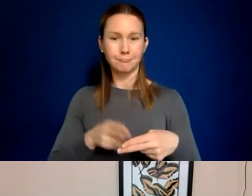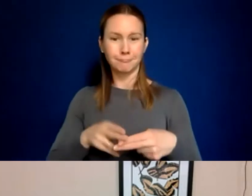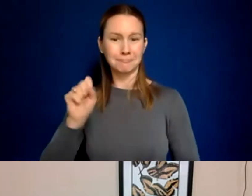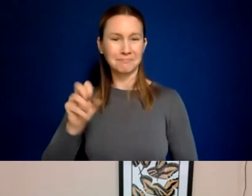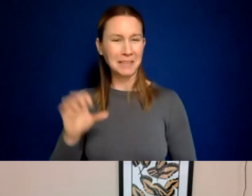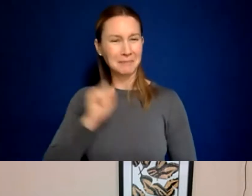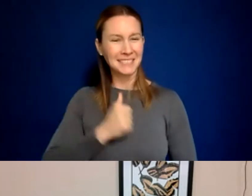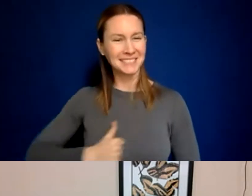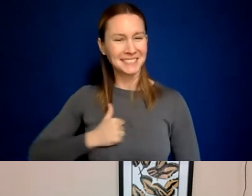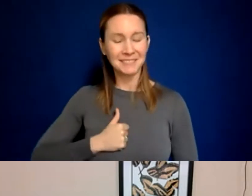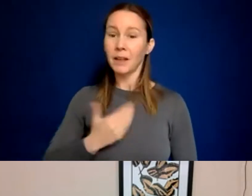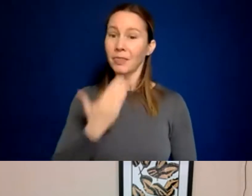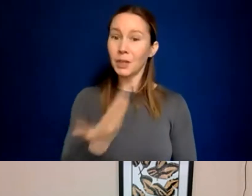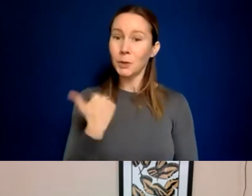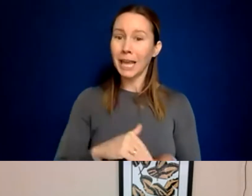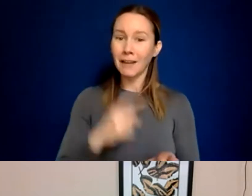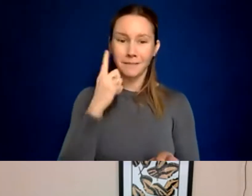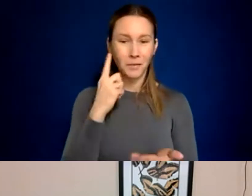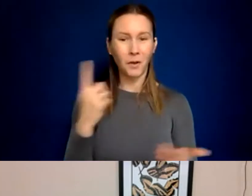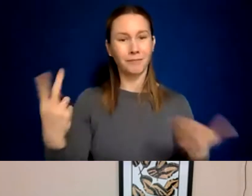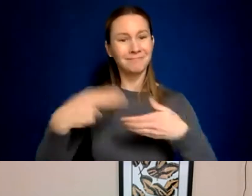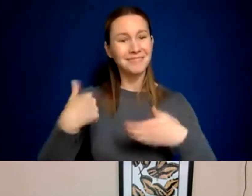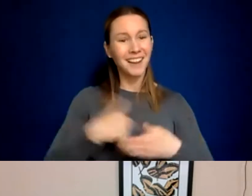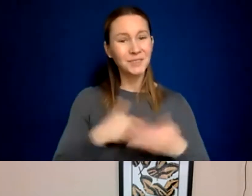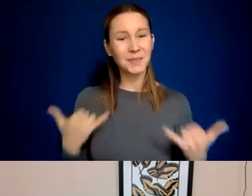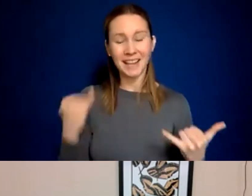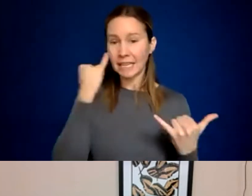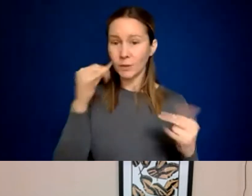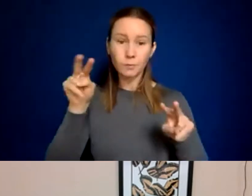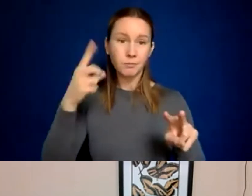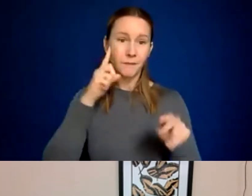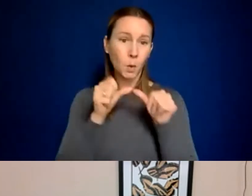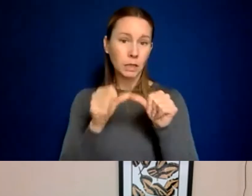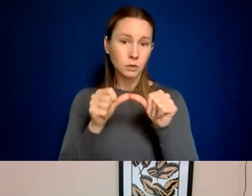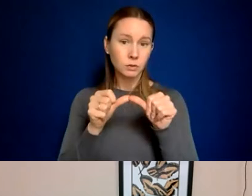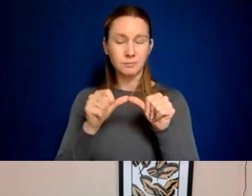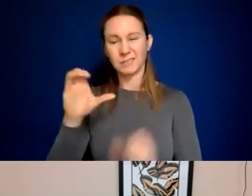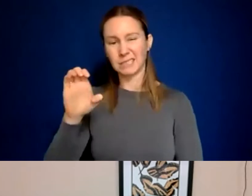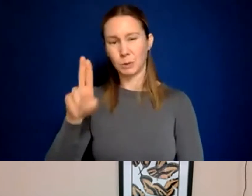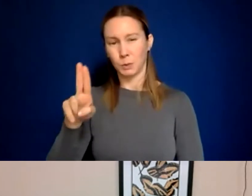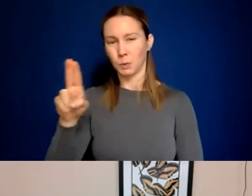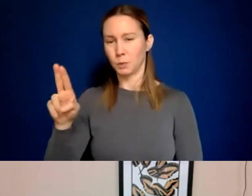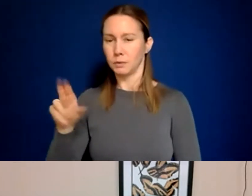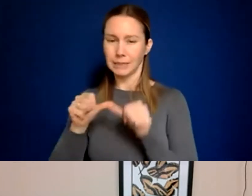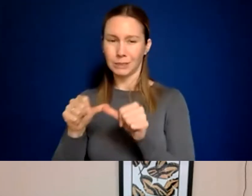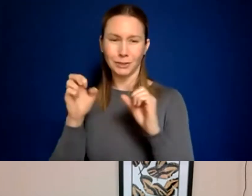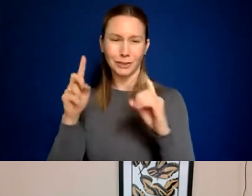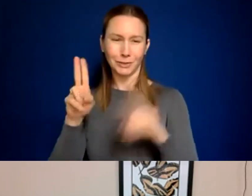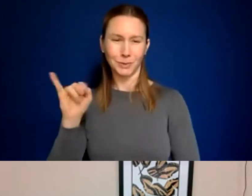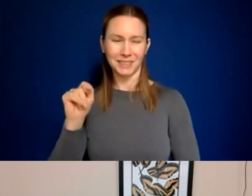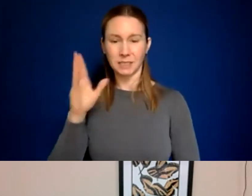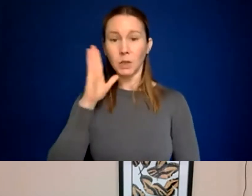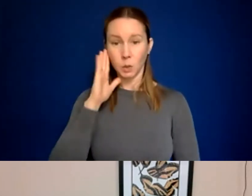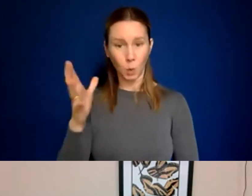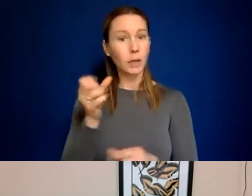thank you again, everybody, for being with us today. If you are looking for continuing education units, those will be forthcoming after you take